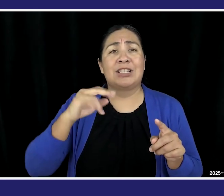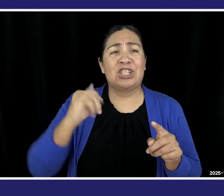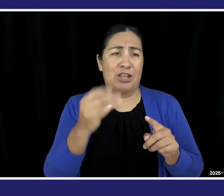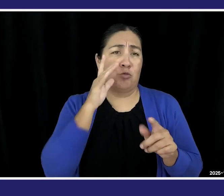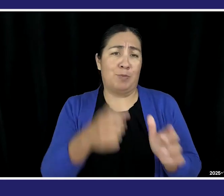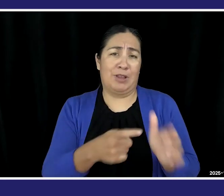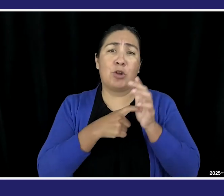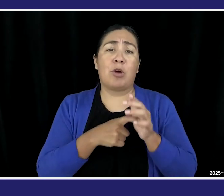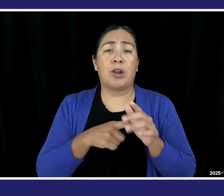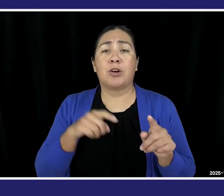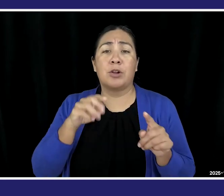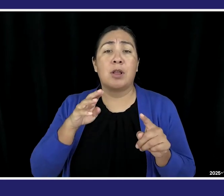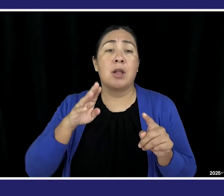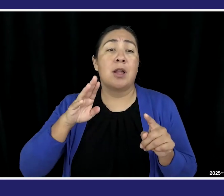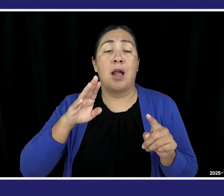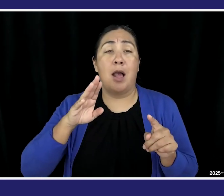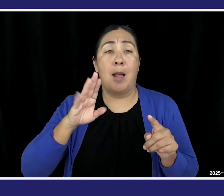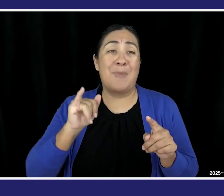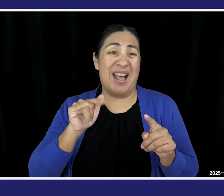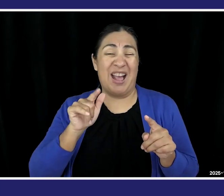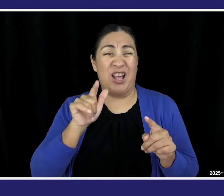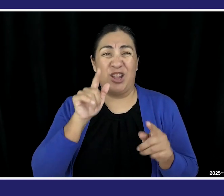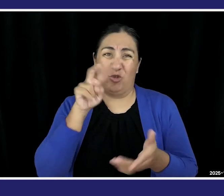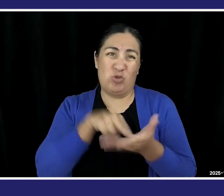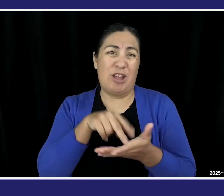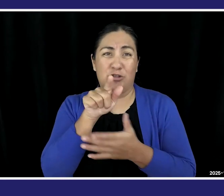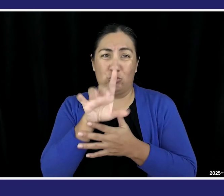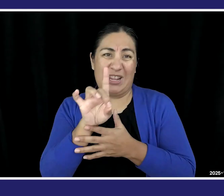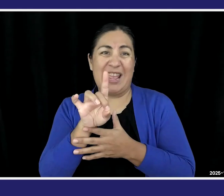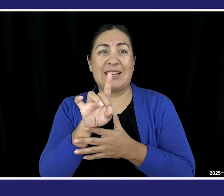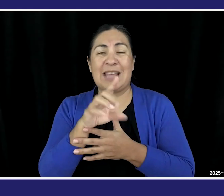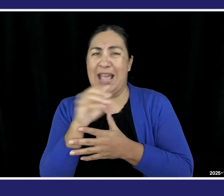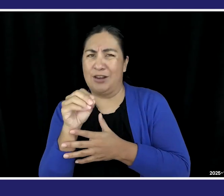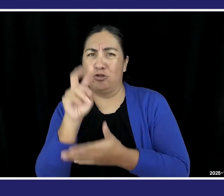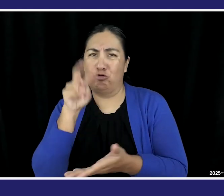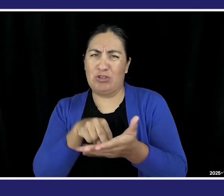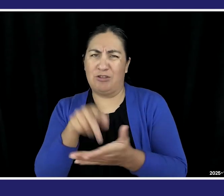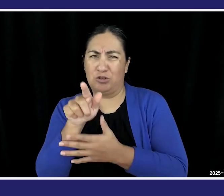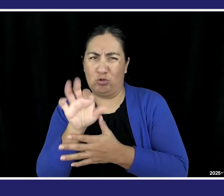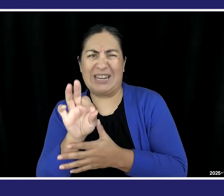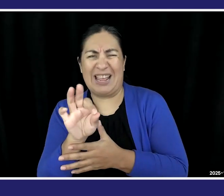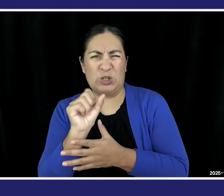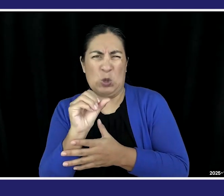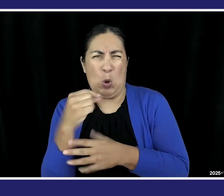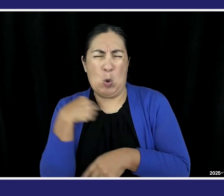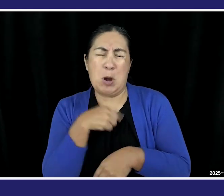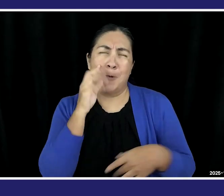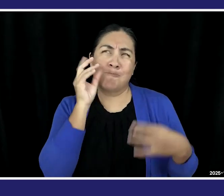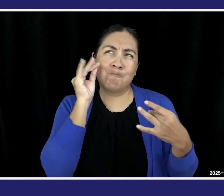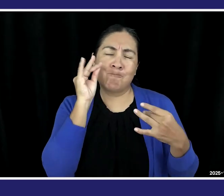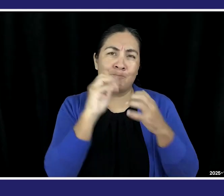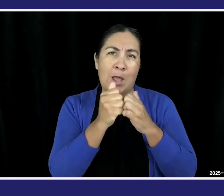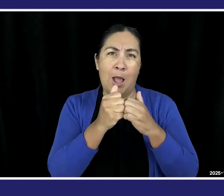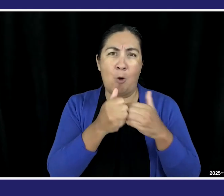by 2028 and 2029. So it's really thinking about long-term, how do we integrate all of this behavioral